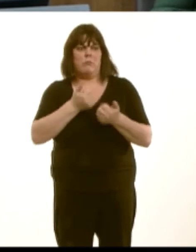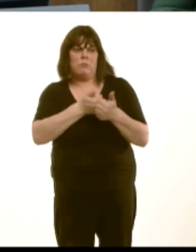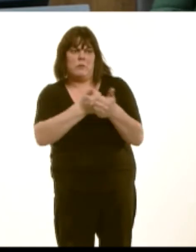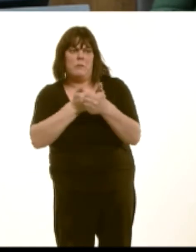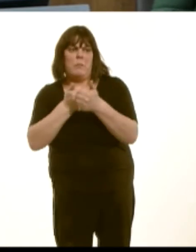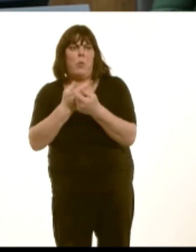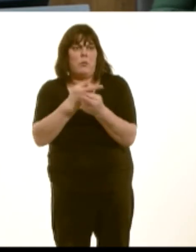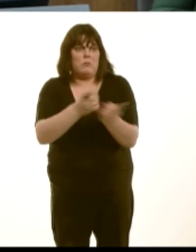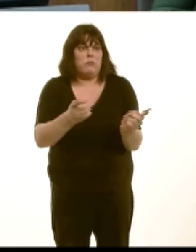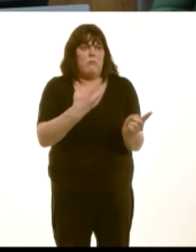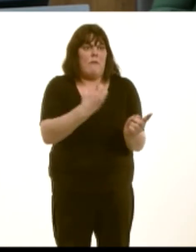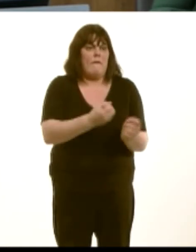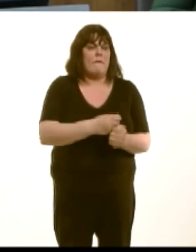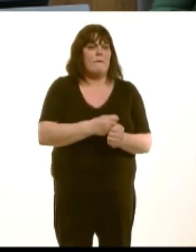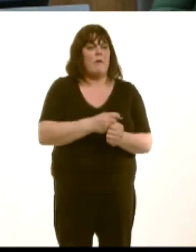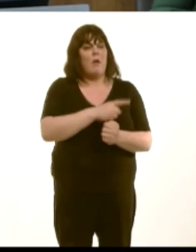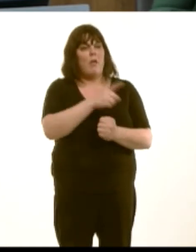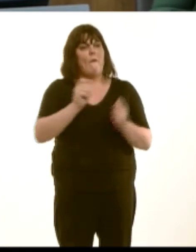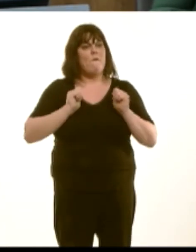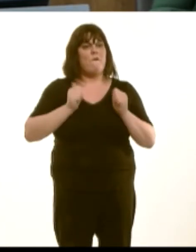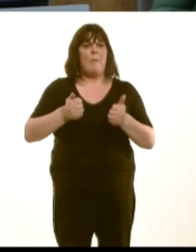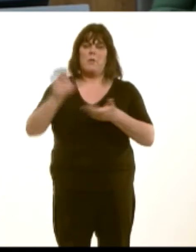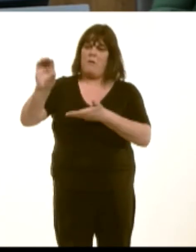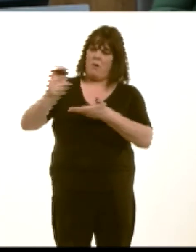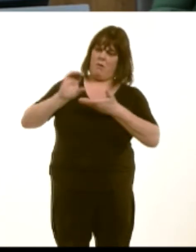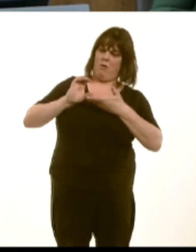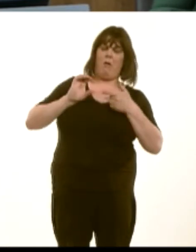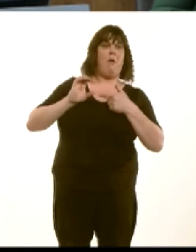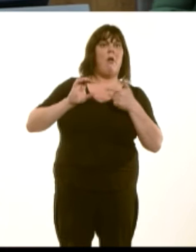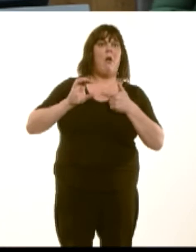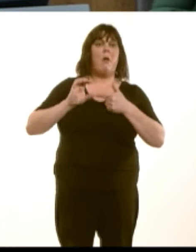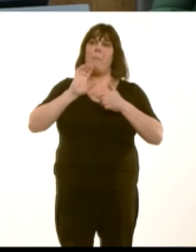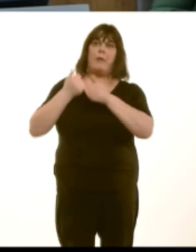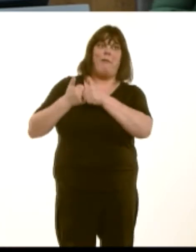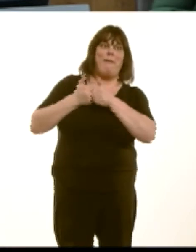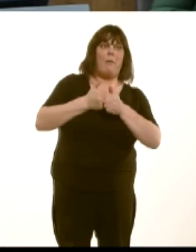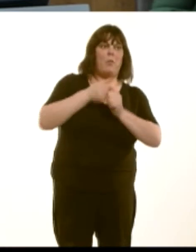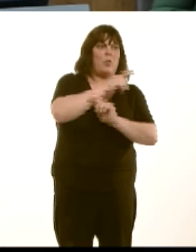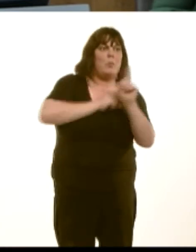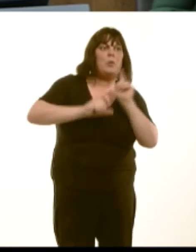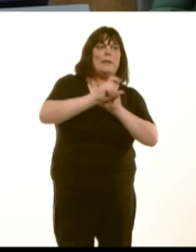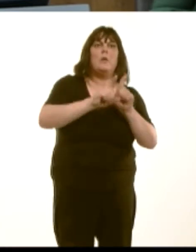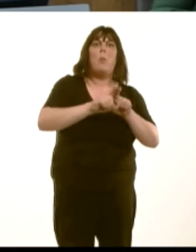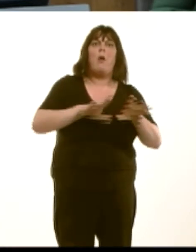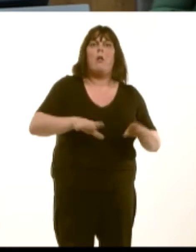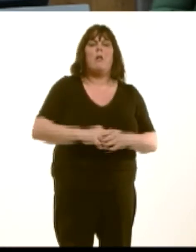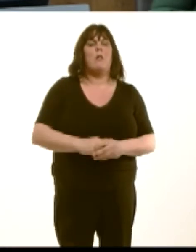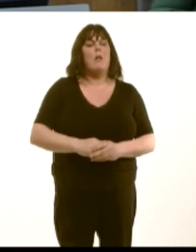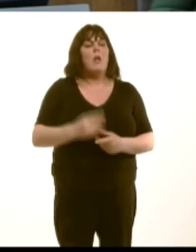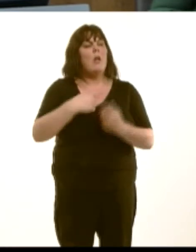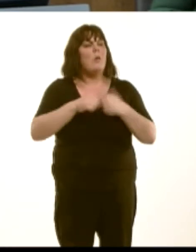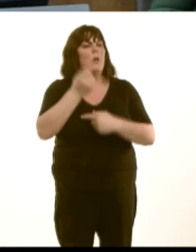farmers as the recipient perhaps, but the funding is provided to our rural areas, and that's something we fully understand. And any